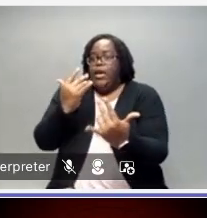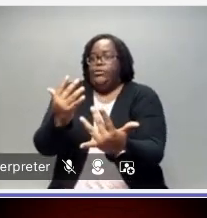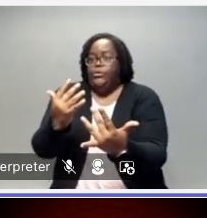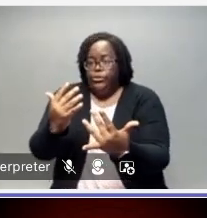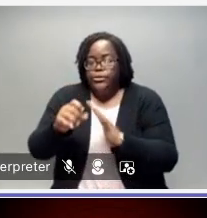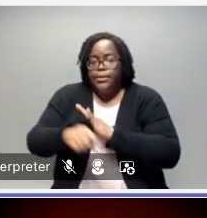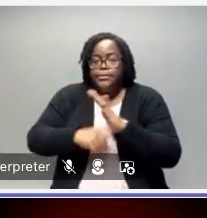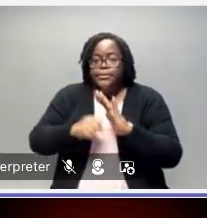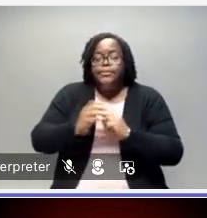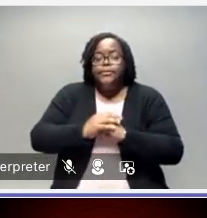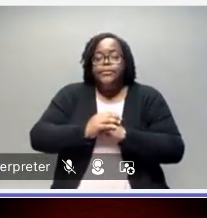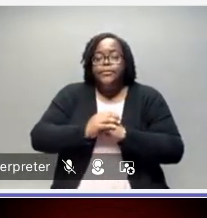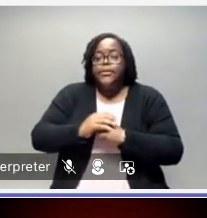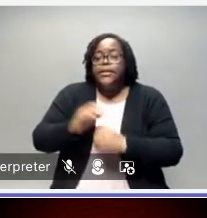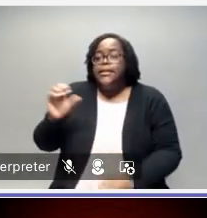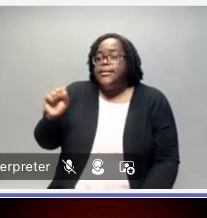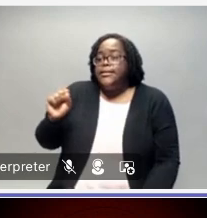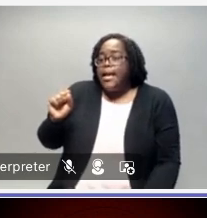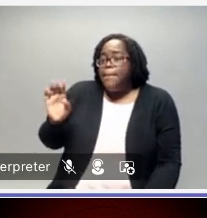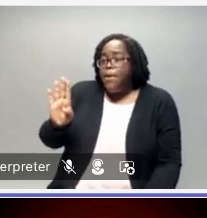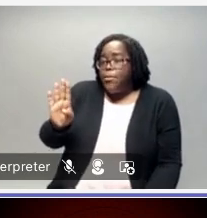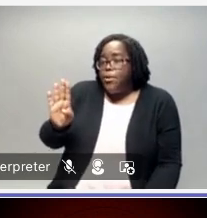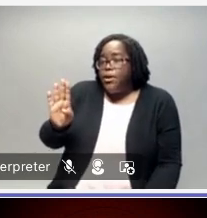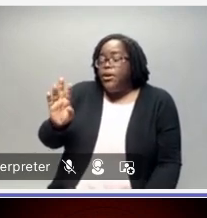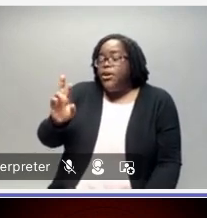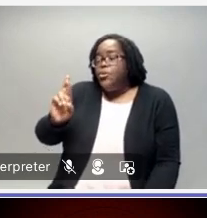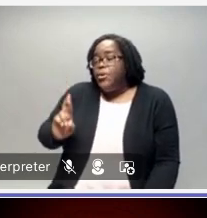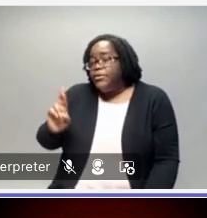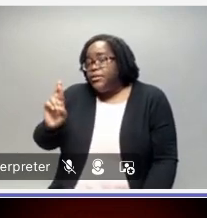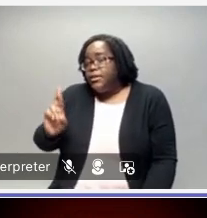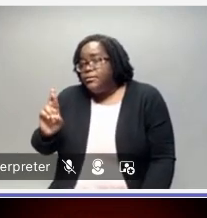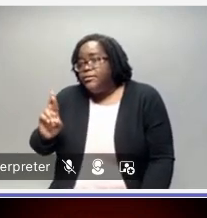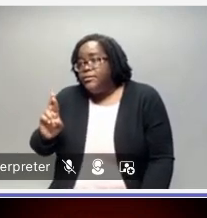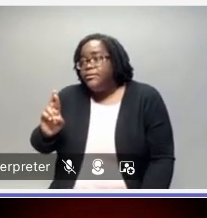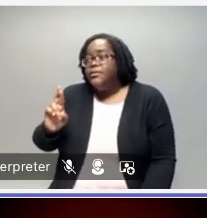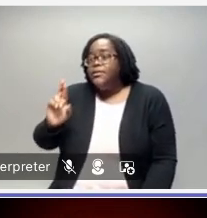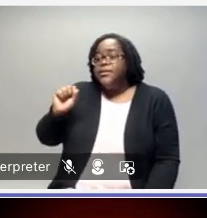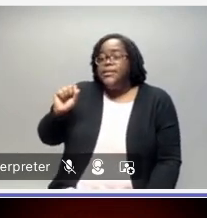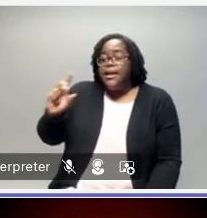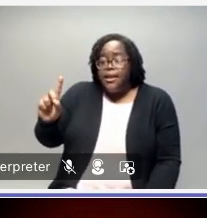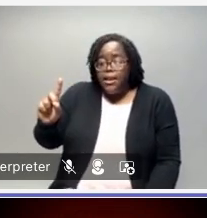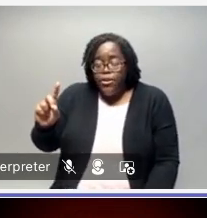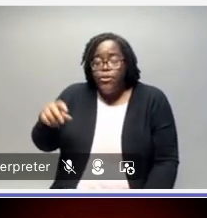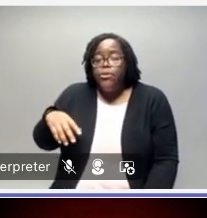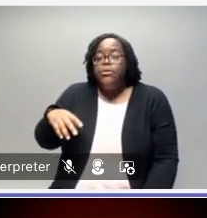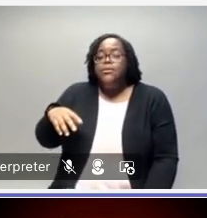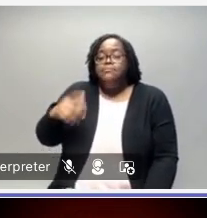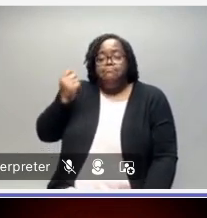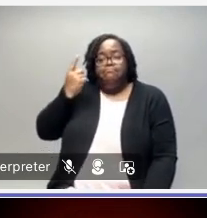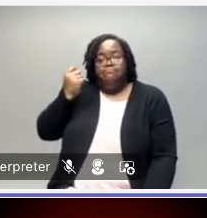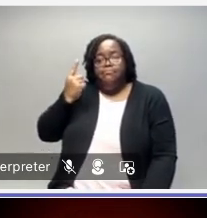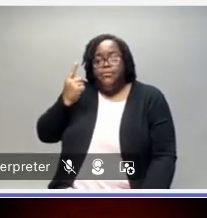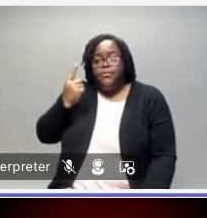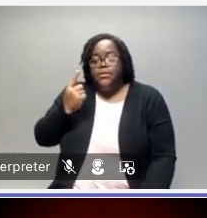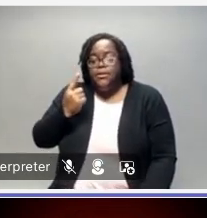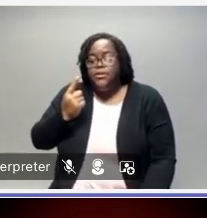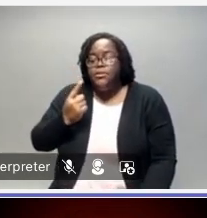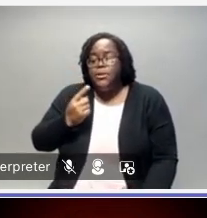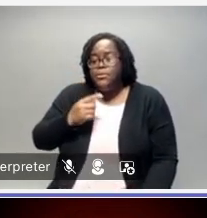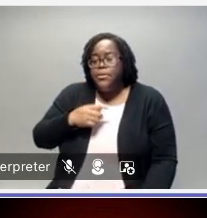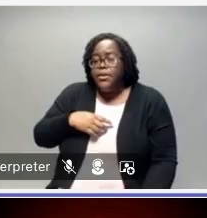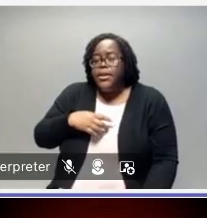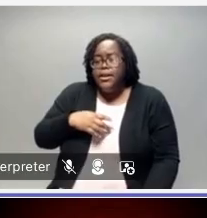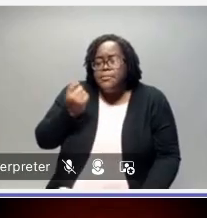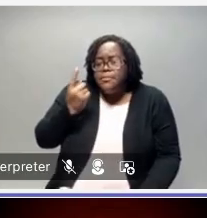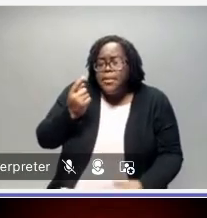fires in Santa Barbara, Ventura, Riverside, and San Diego, and fire season is here with limited snowpack. Our larger complex incidents may